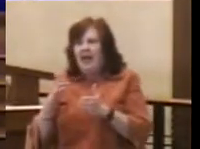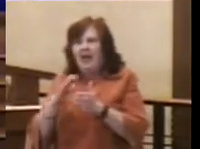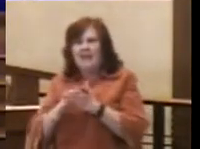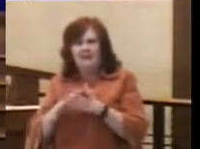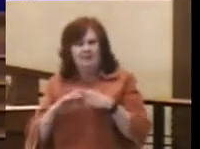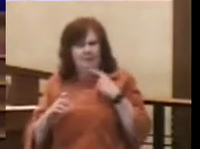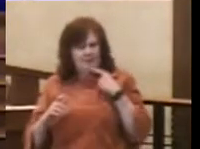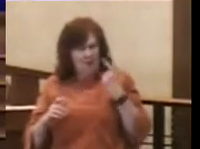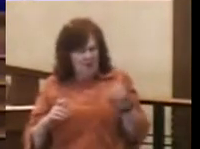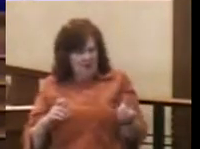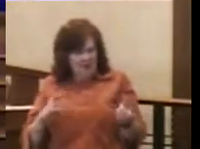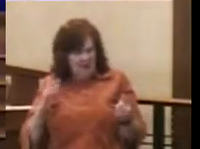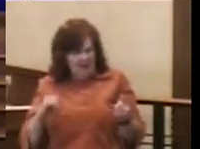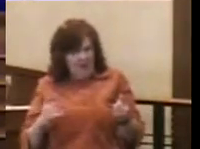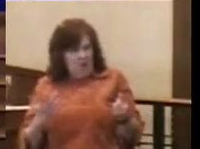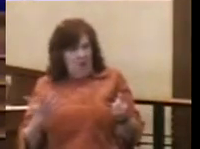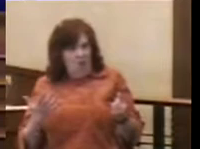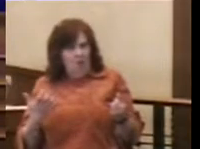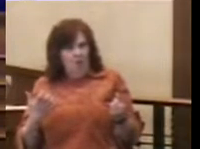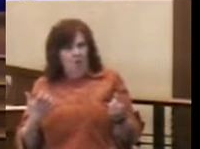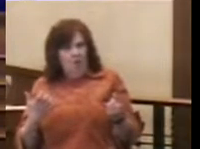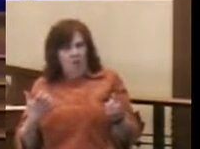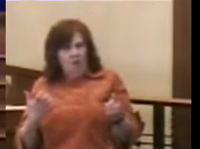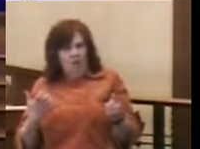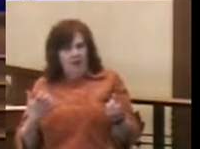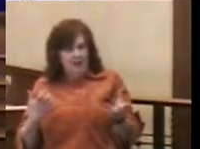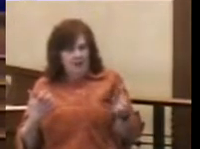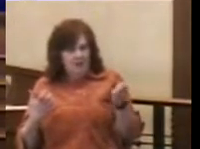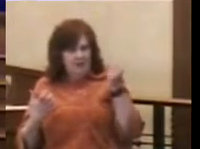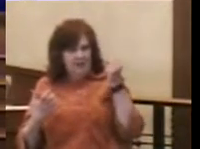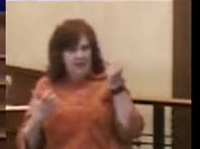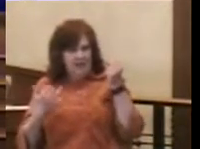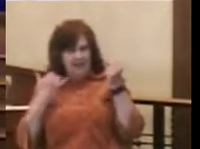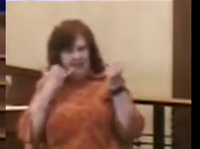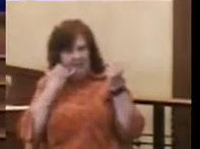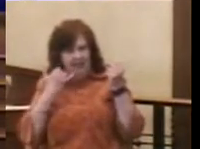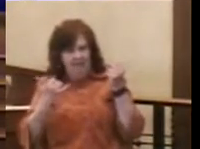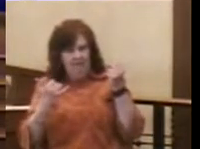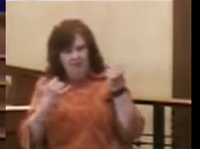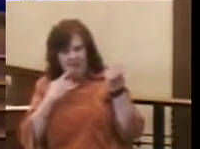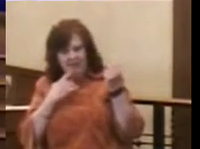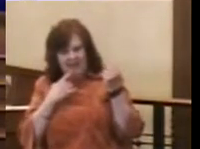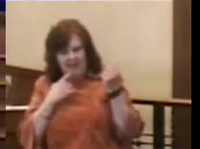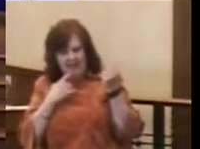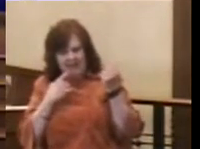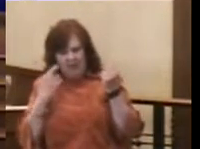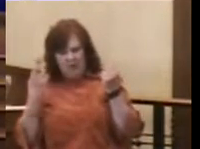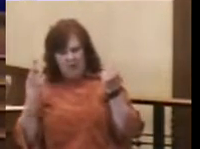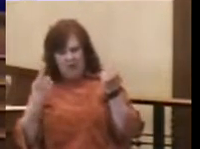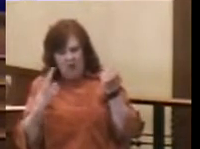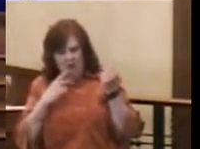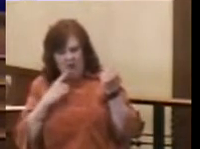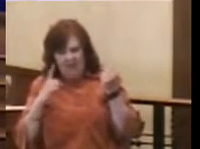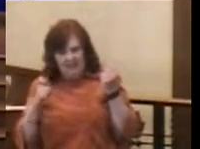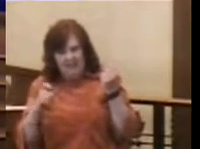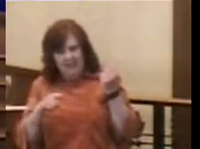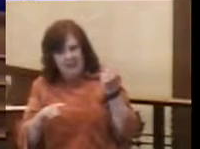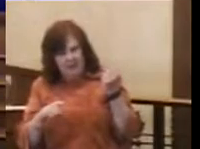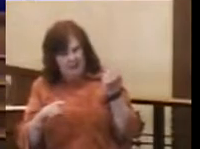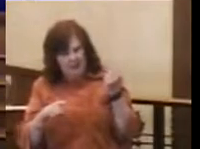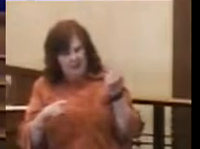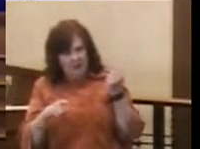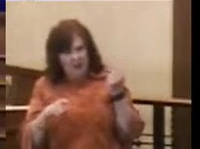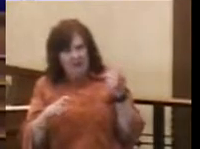told her that he wanted to take that telephone. He said, "I really need you to be